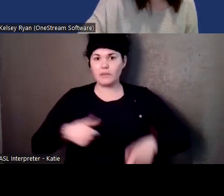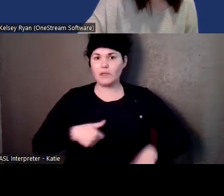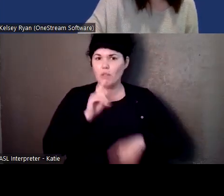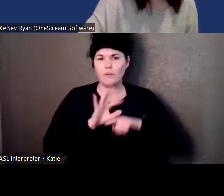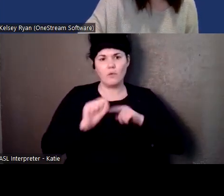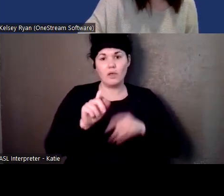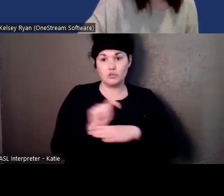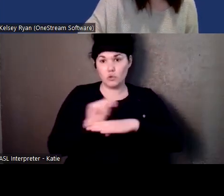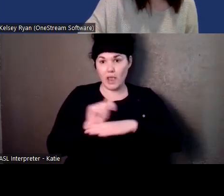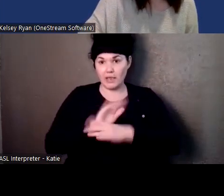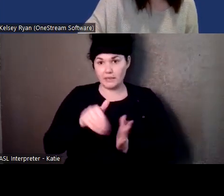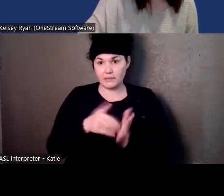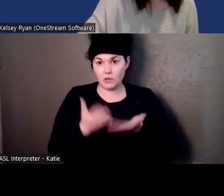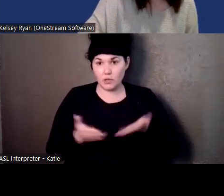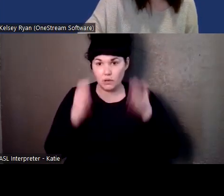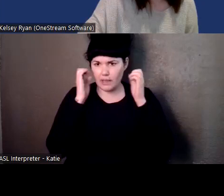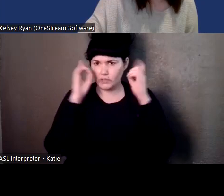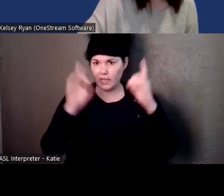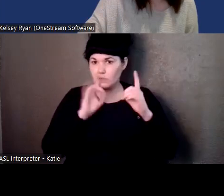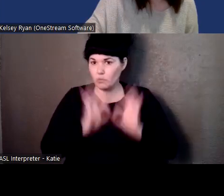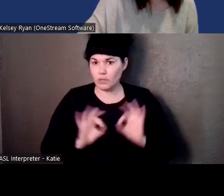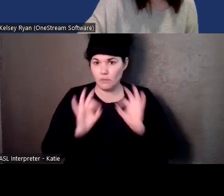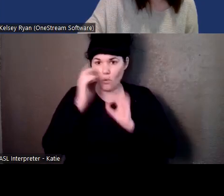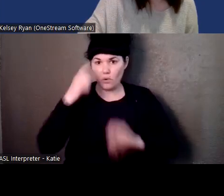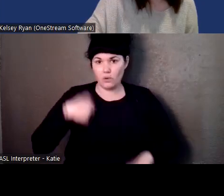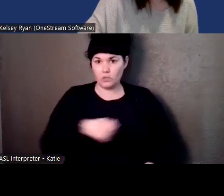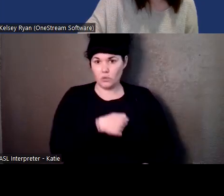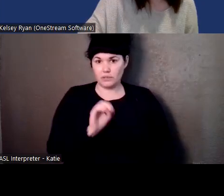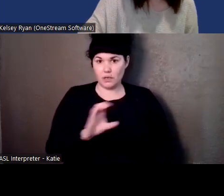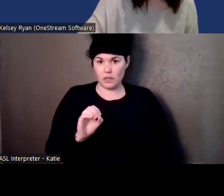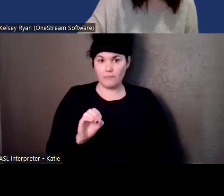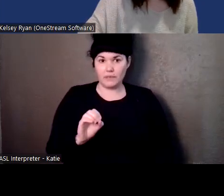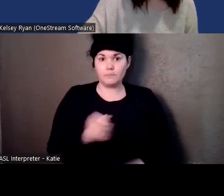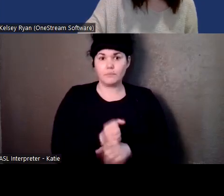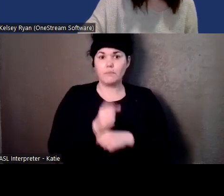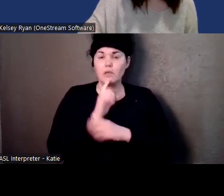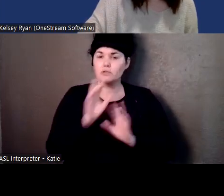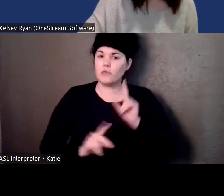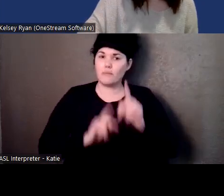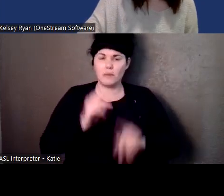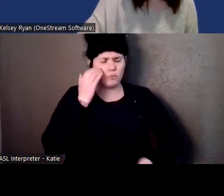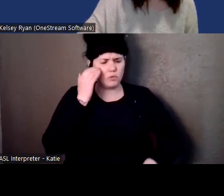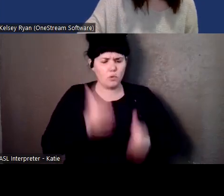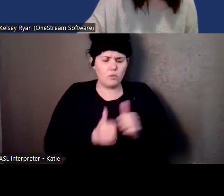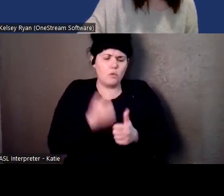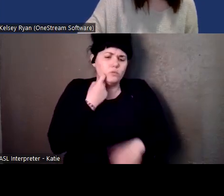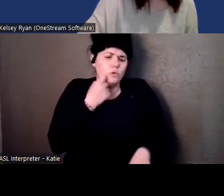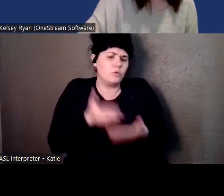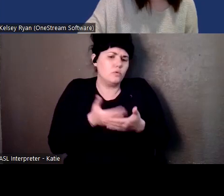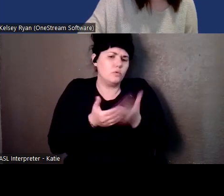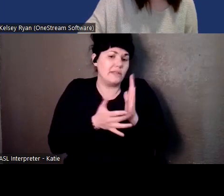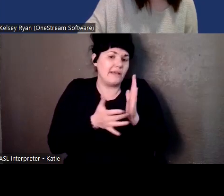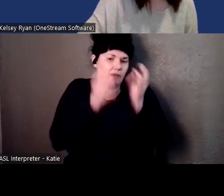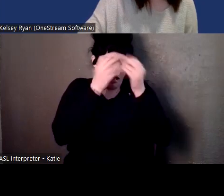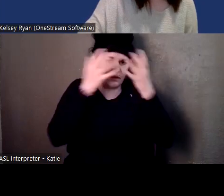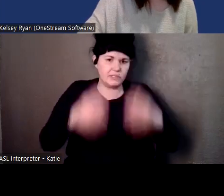center here. Education is of great importance to us as a company. We make sure our people are at the cutting edge of all the different technologies. So